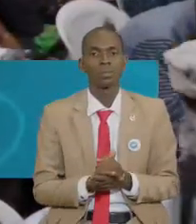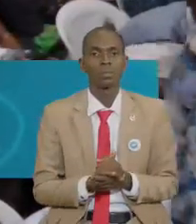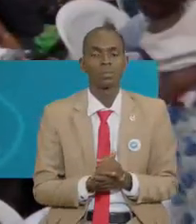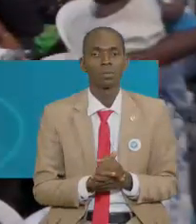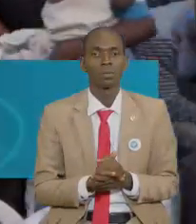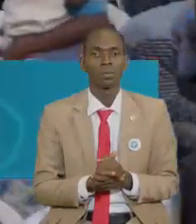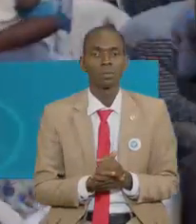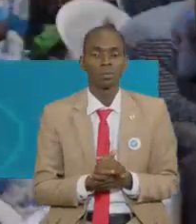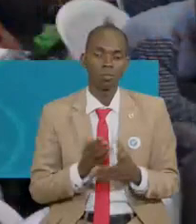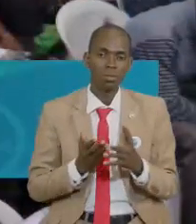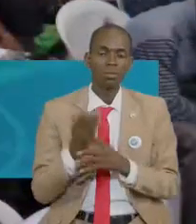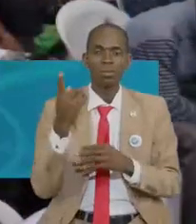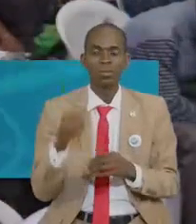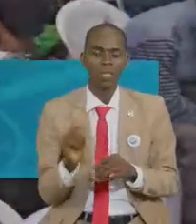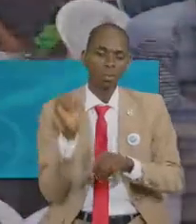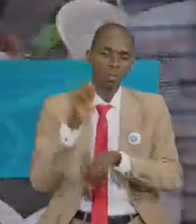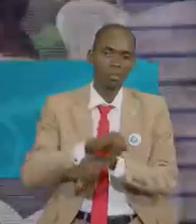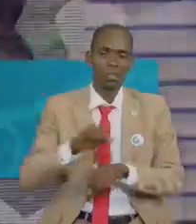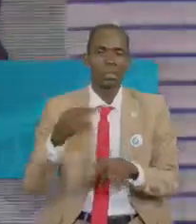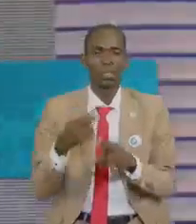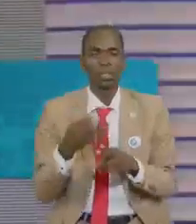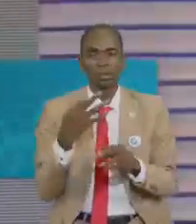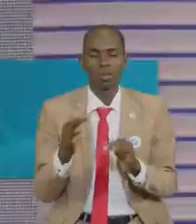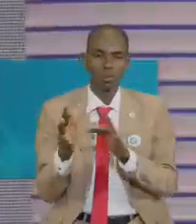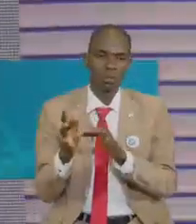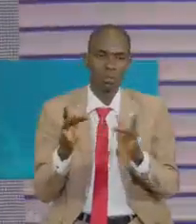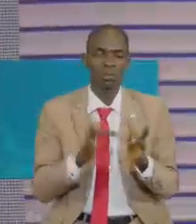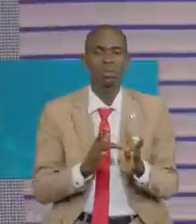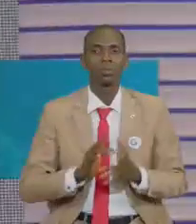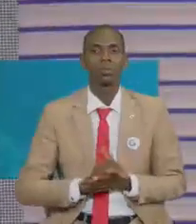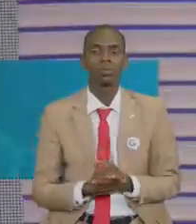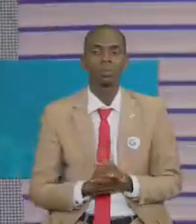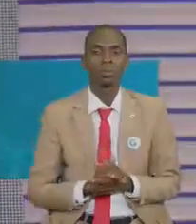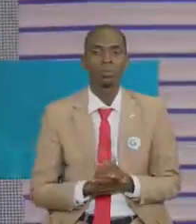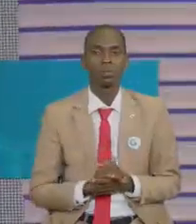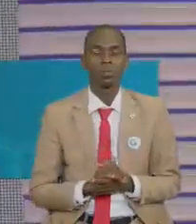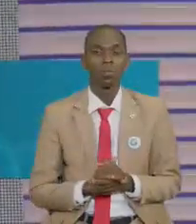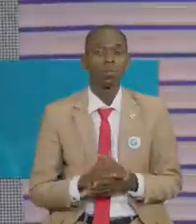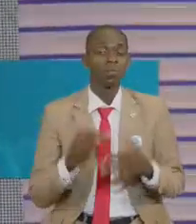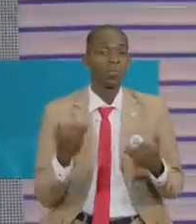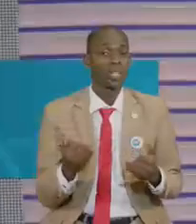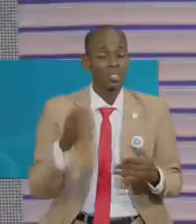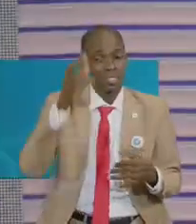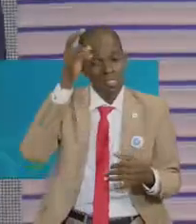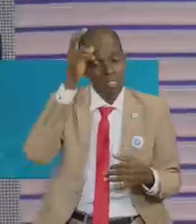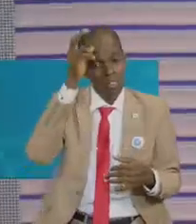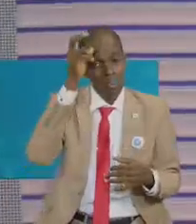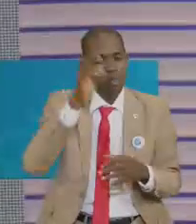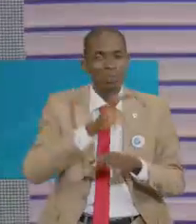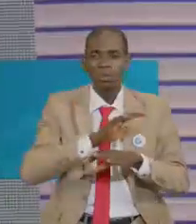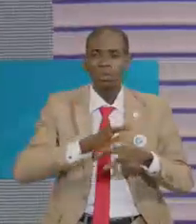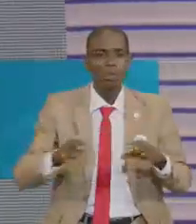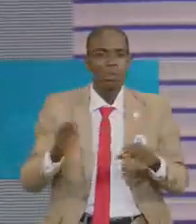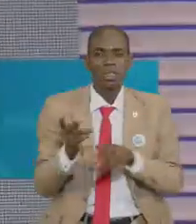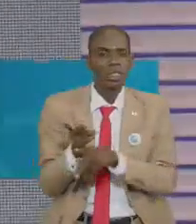Through the prevailing name of Jesus. Now, the devil doesn't mind anything